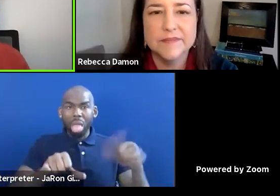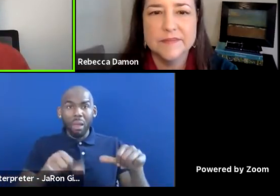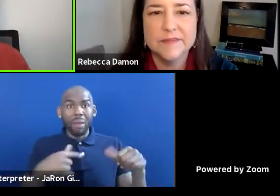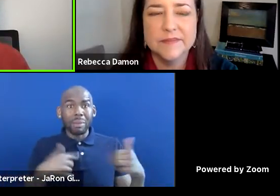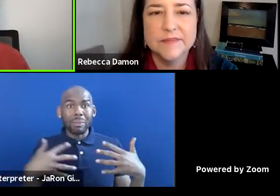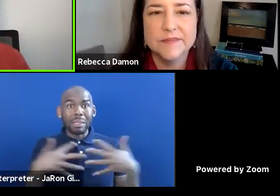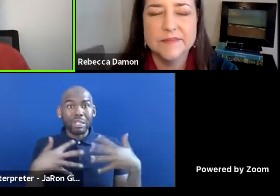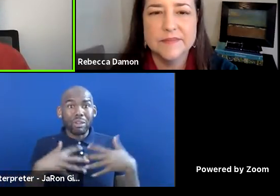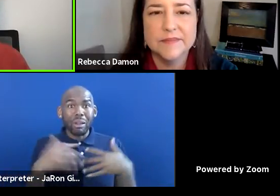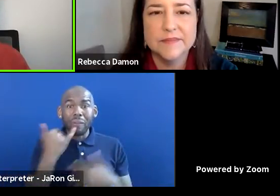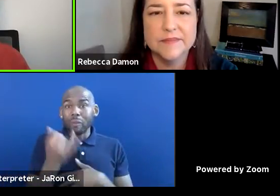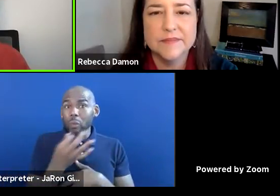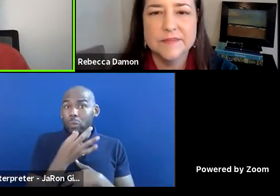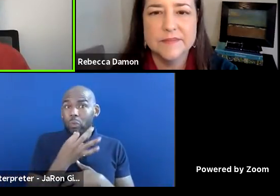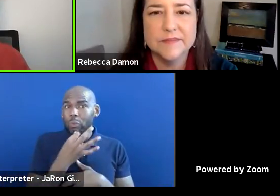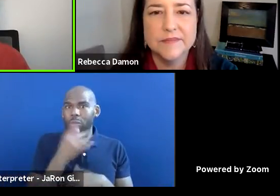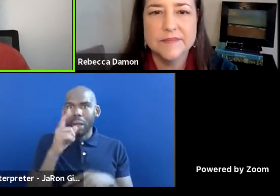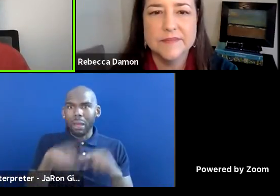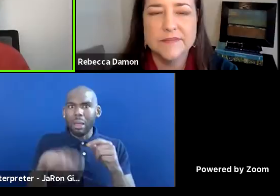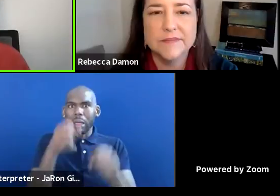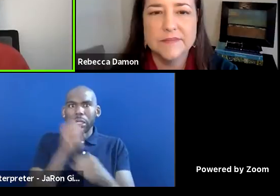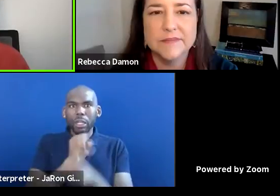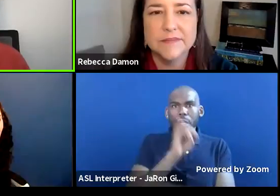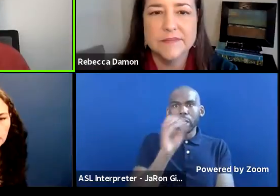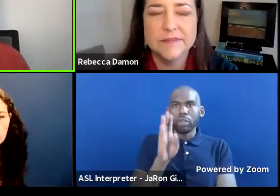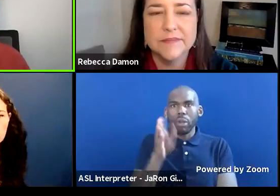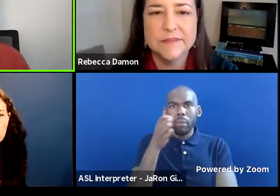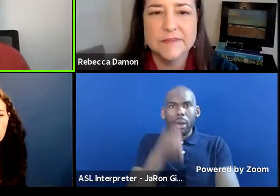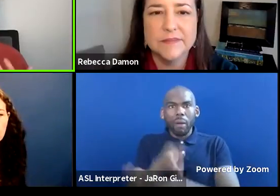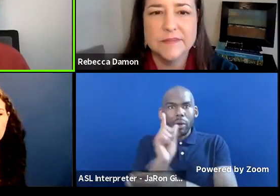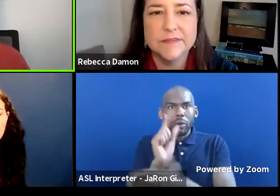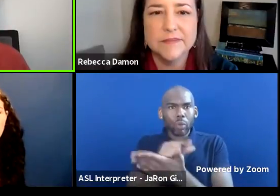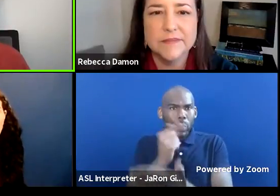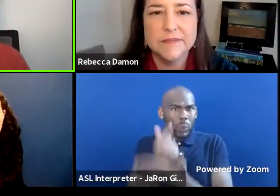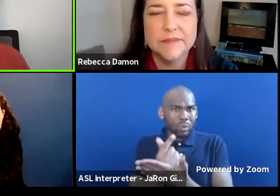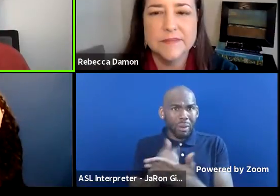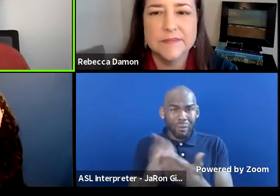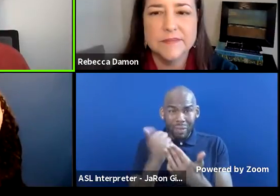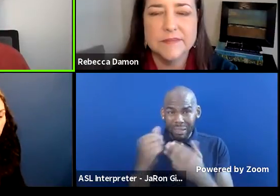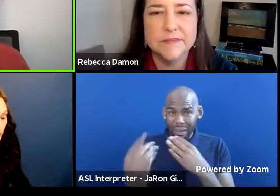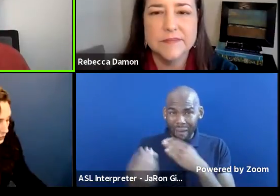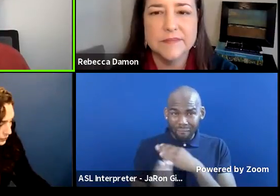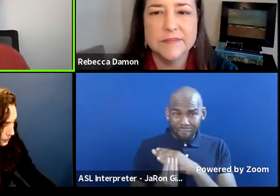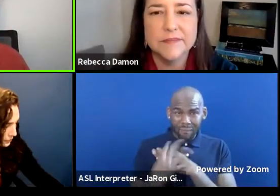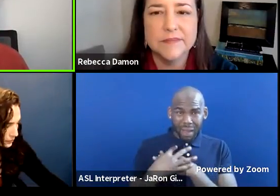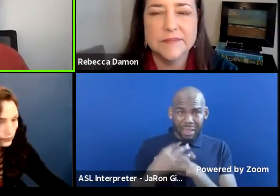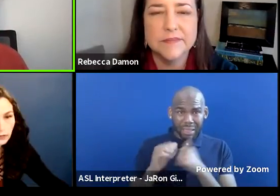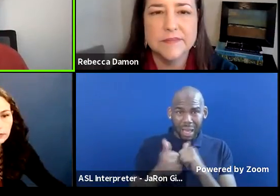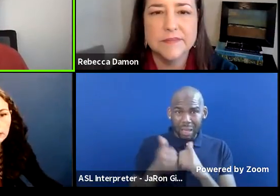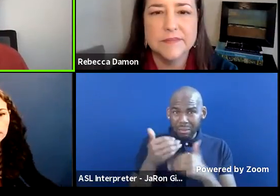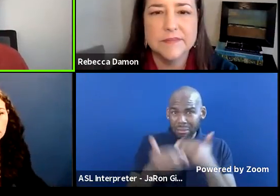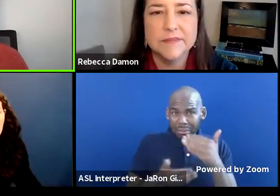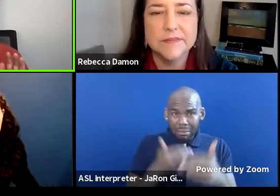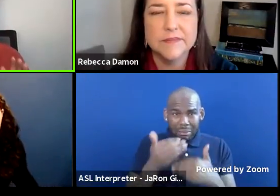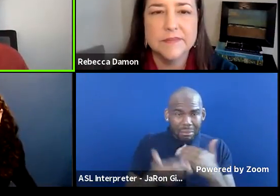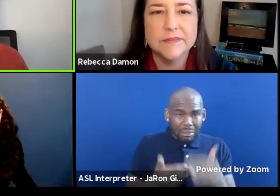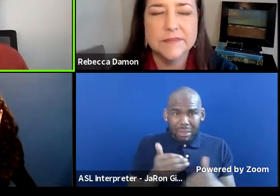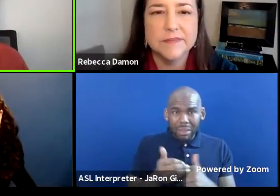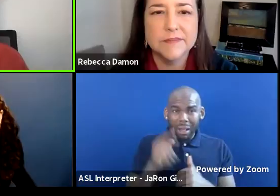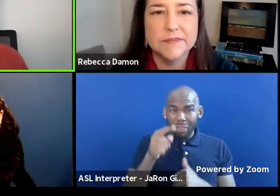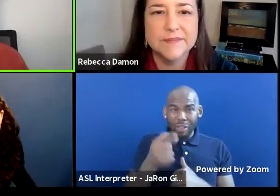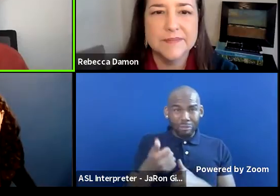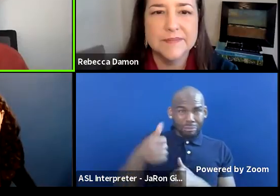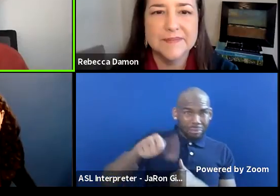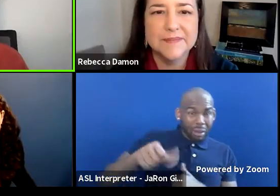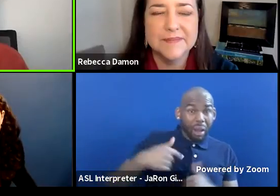that if I don't get one soon, I won't be able to get a job after graduation. Do you have any advice on how to push through this rejection? P.S. I want to